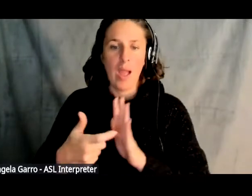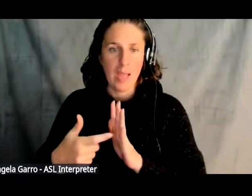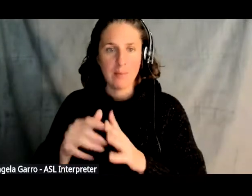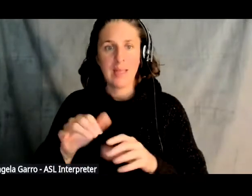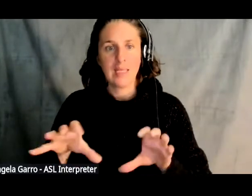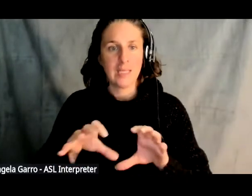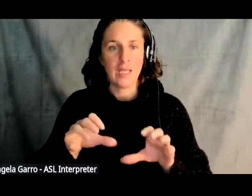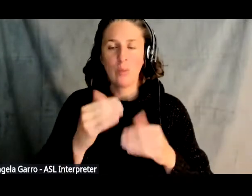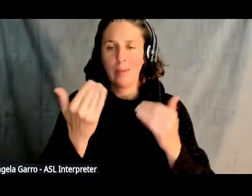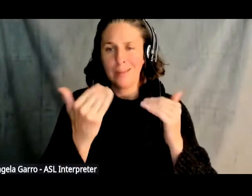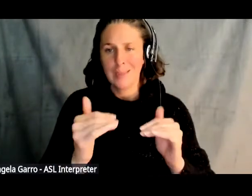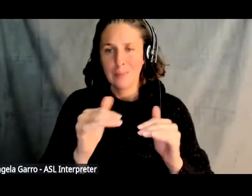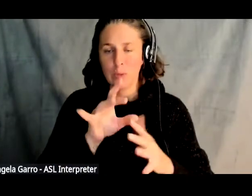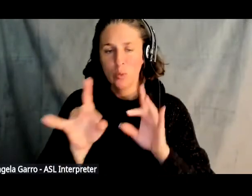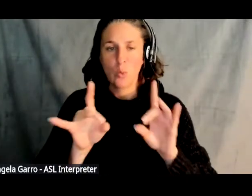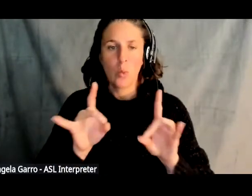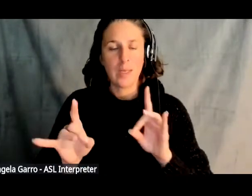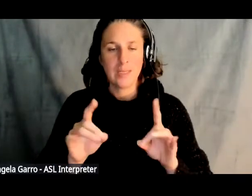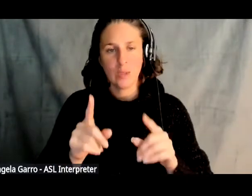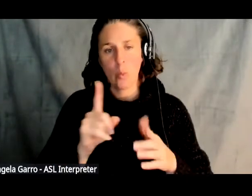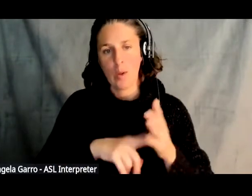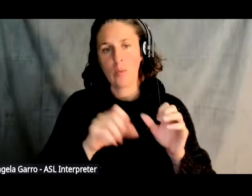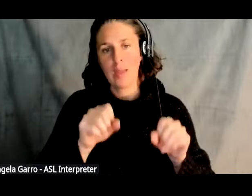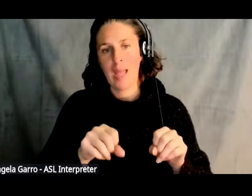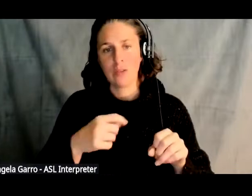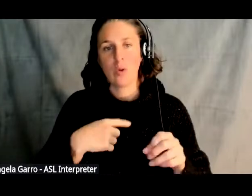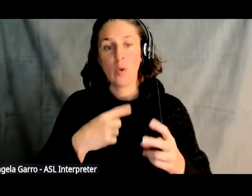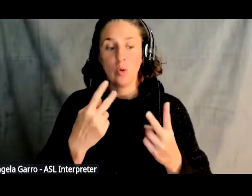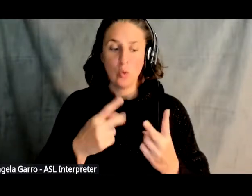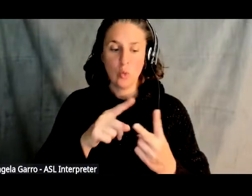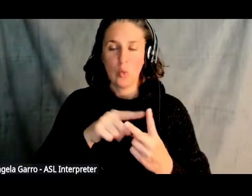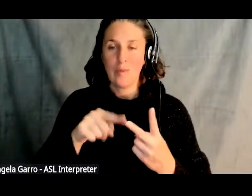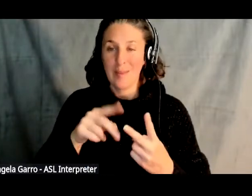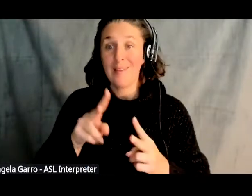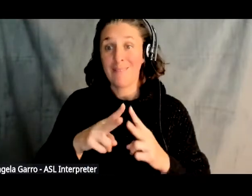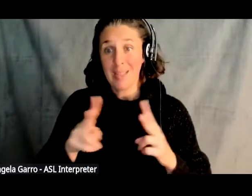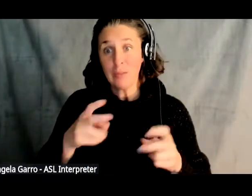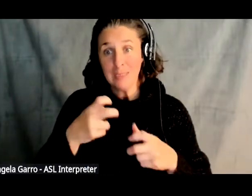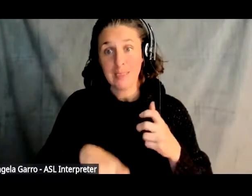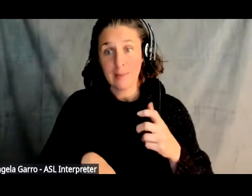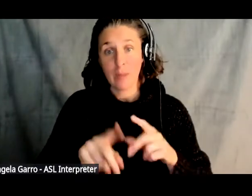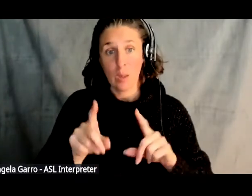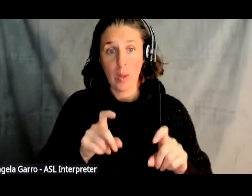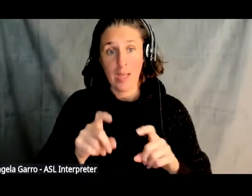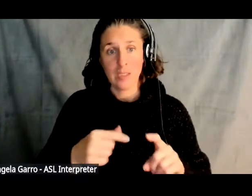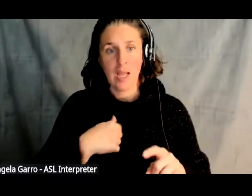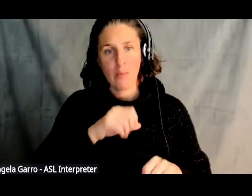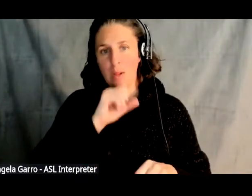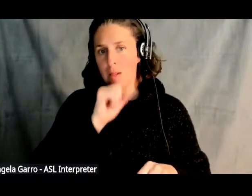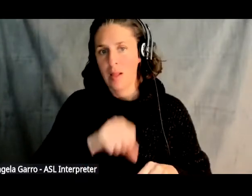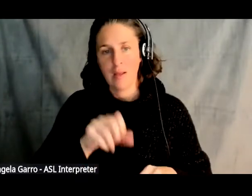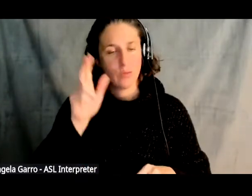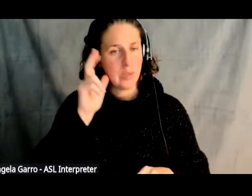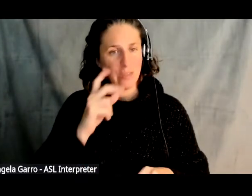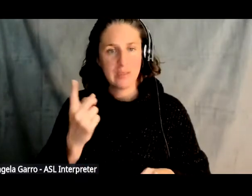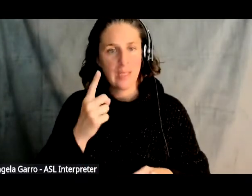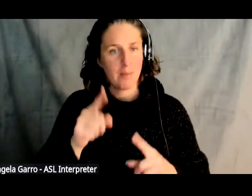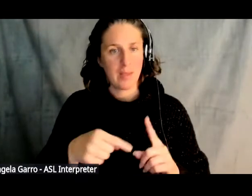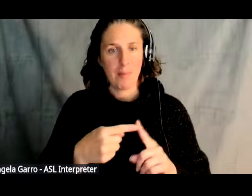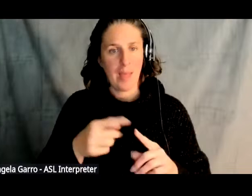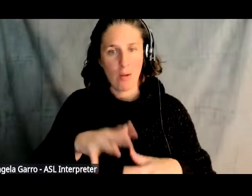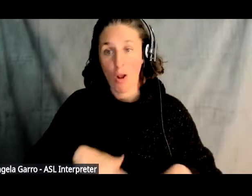take. So I'm wondering, those are two very difficult questions that I would love to hear something about, all of